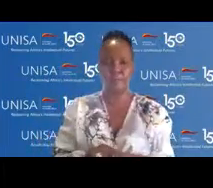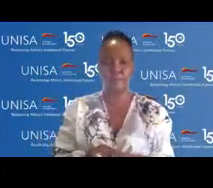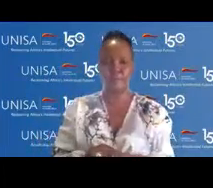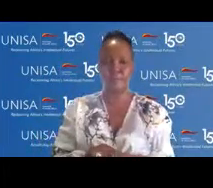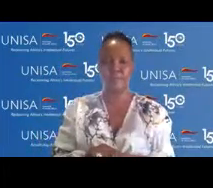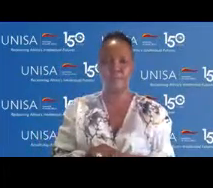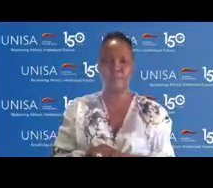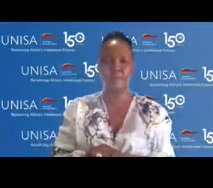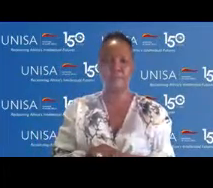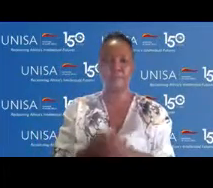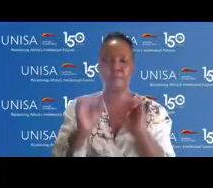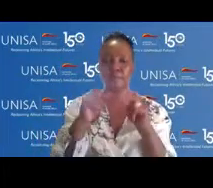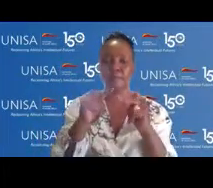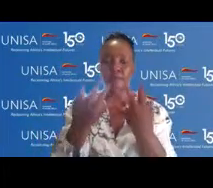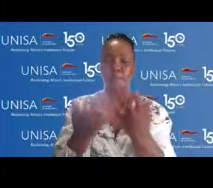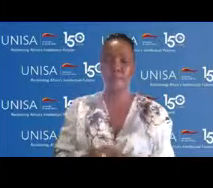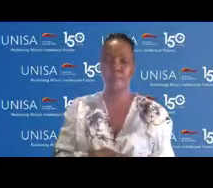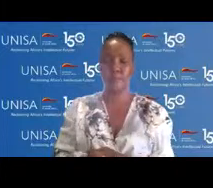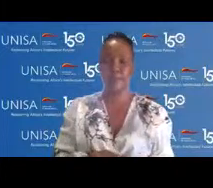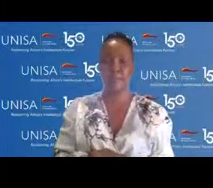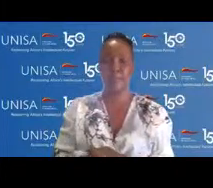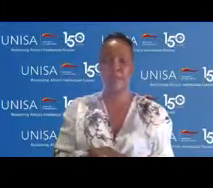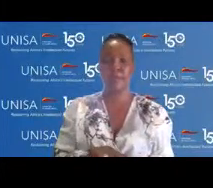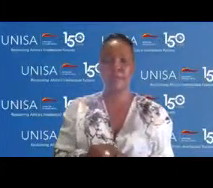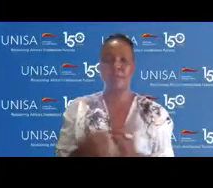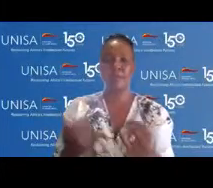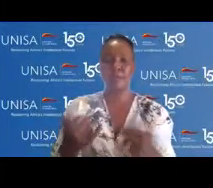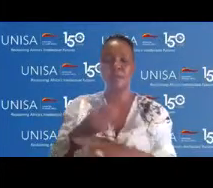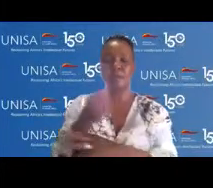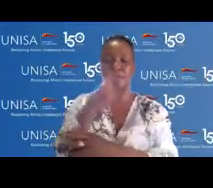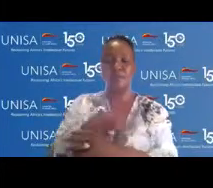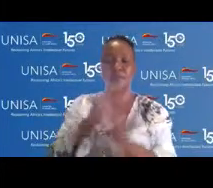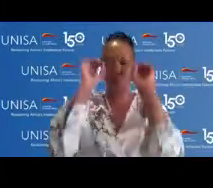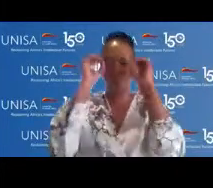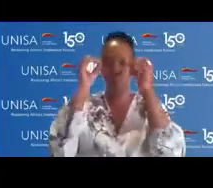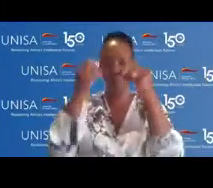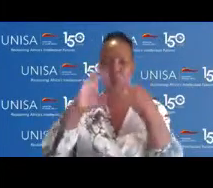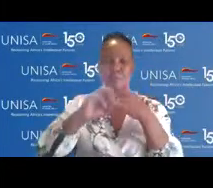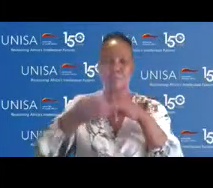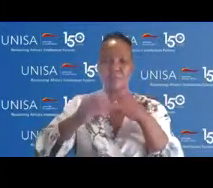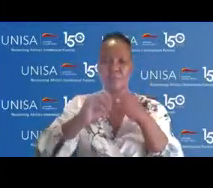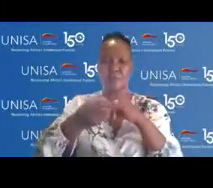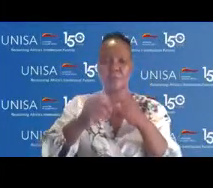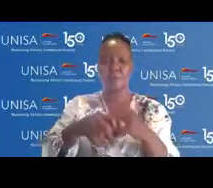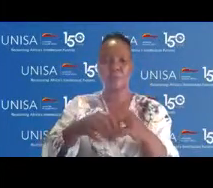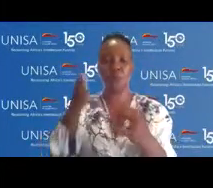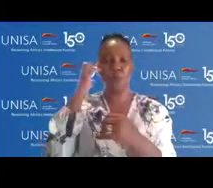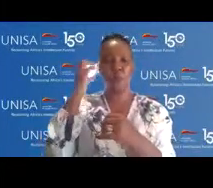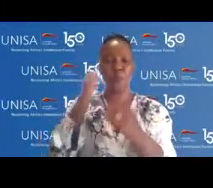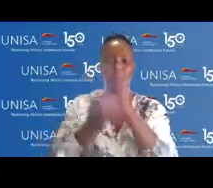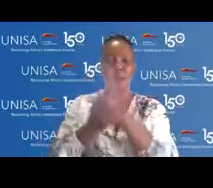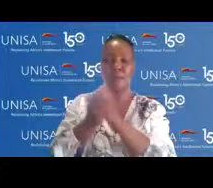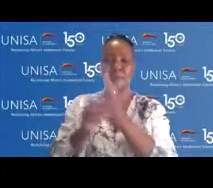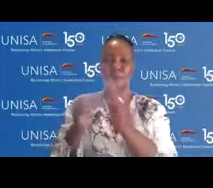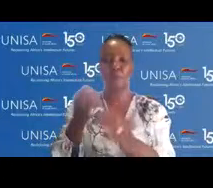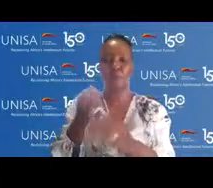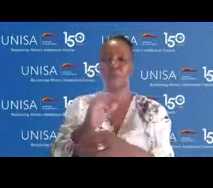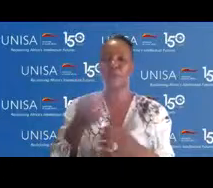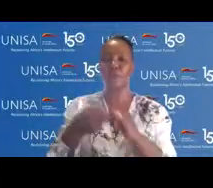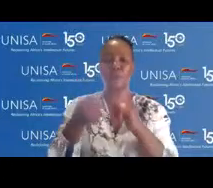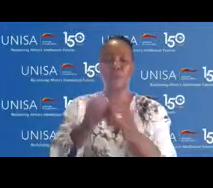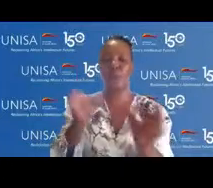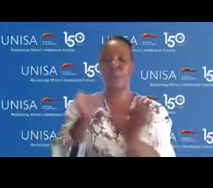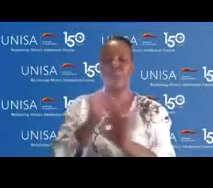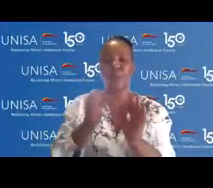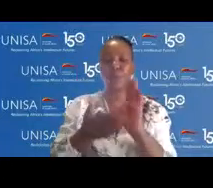Okay, there it's even telling me, okay, Google is trying to do the mobile site. No problem, you can go to your settings and change it.